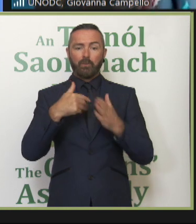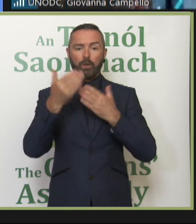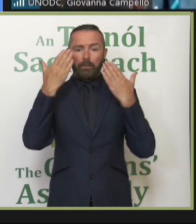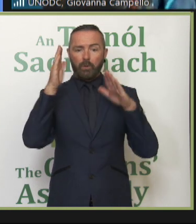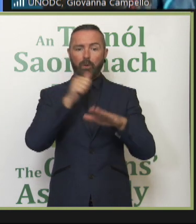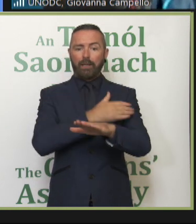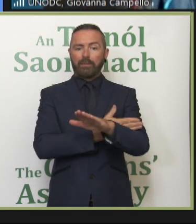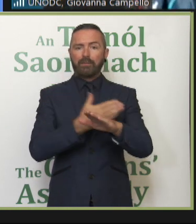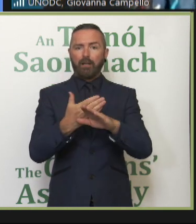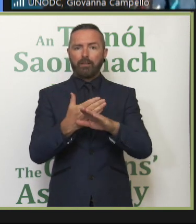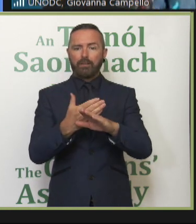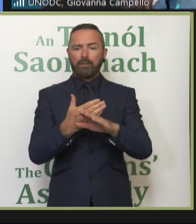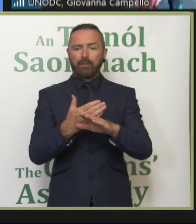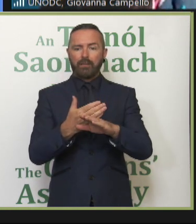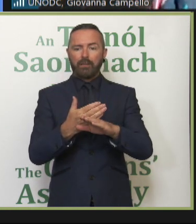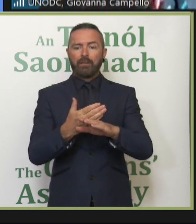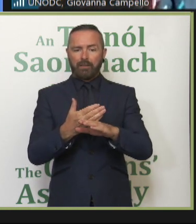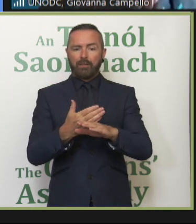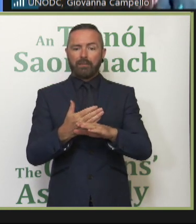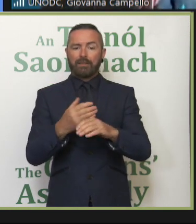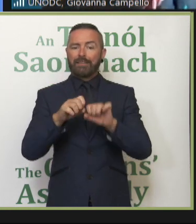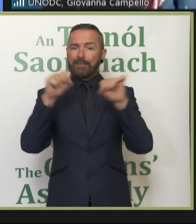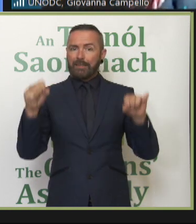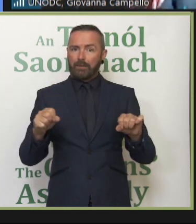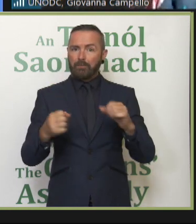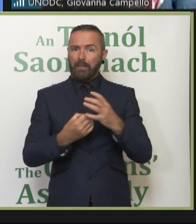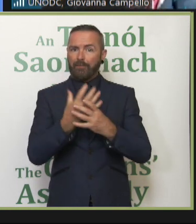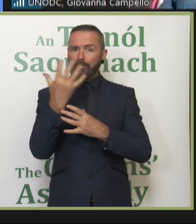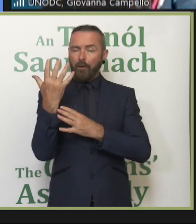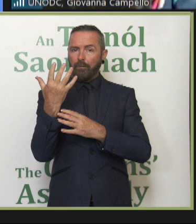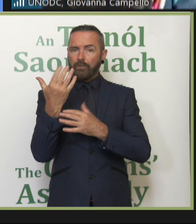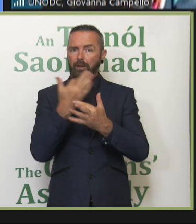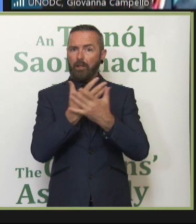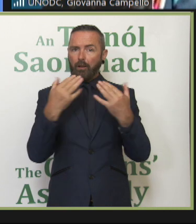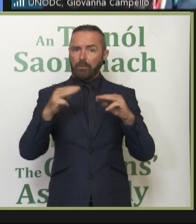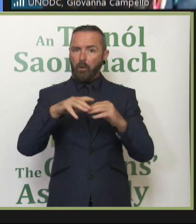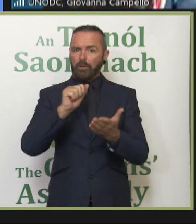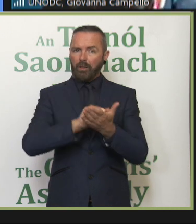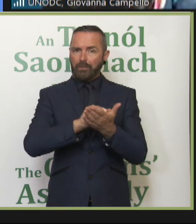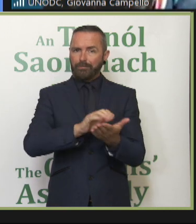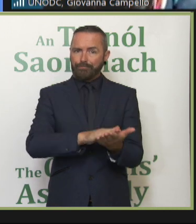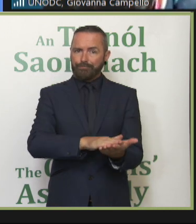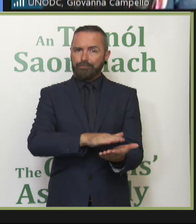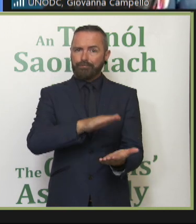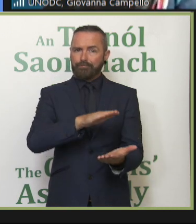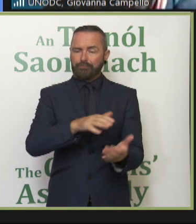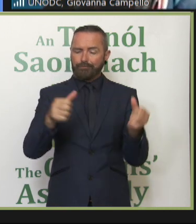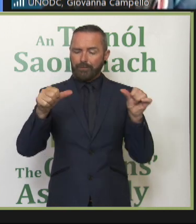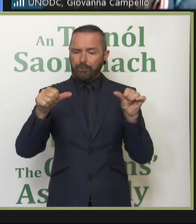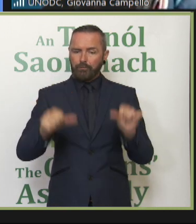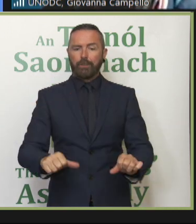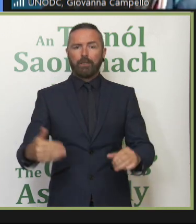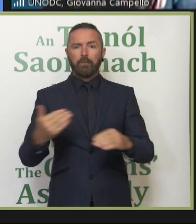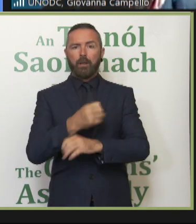beginning. The system has evolved. There is a lot of documentation that has been agreed by our